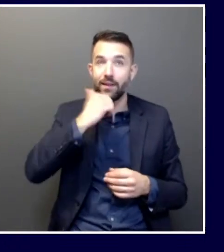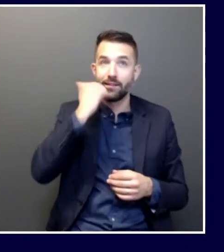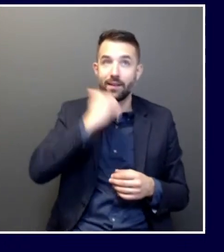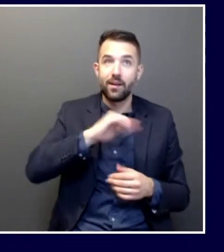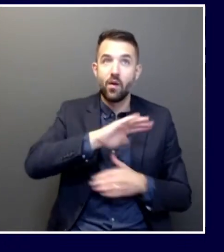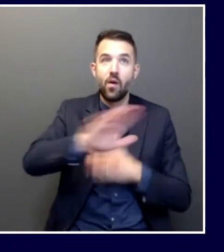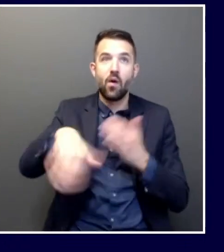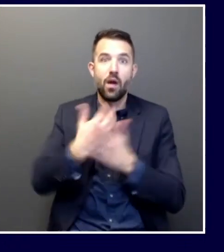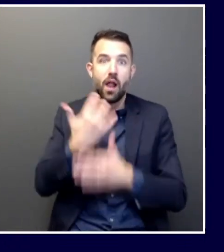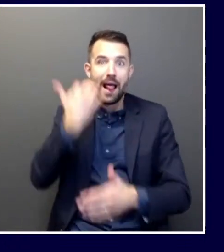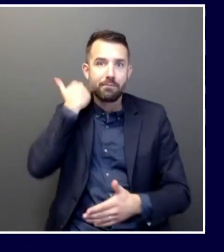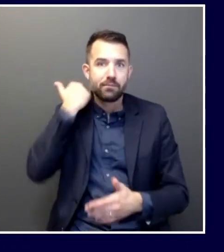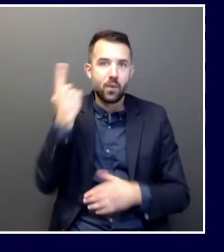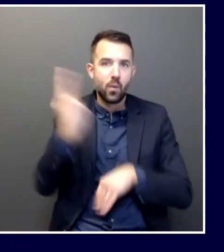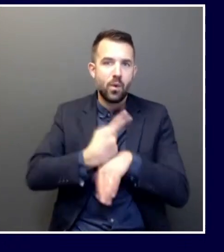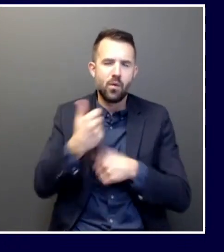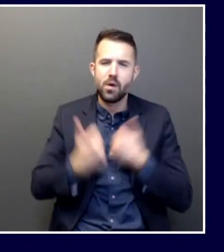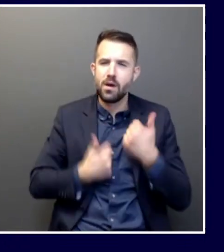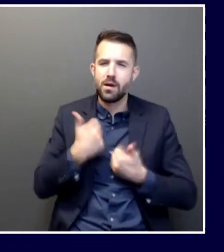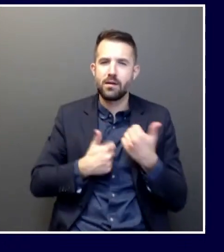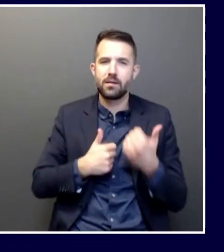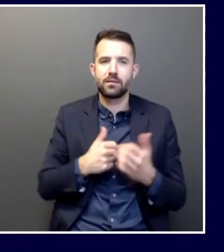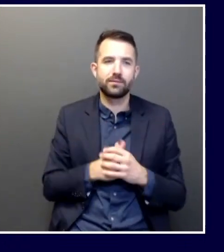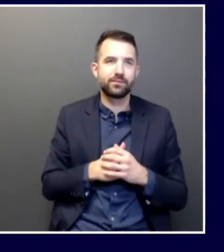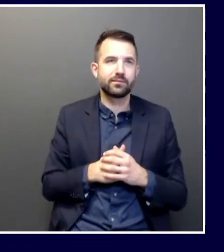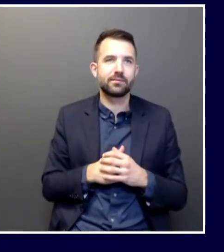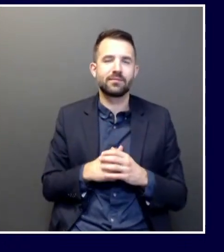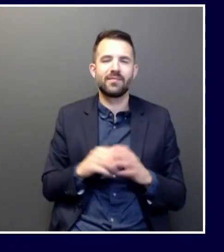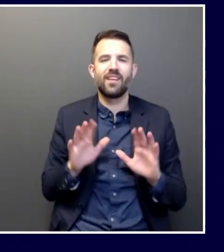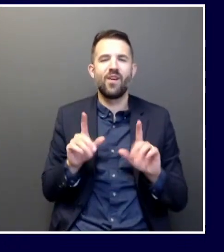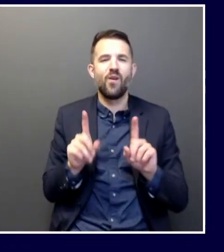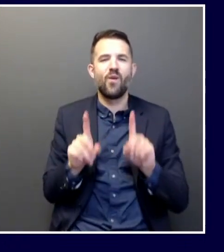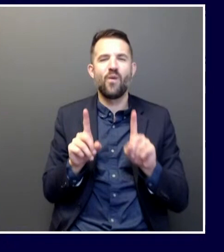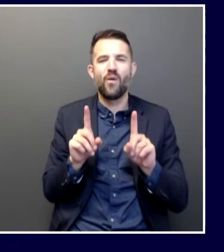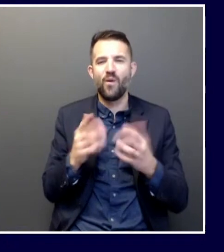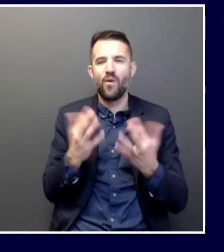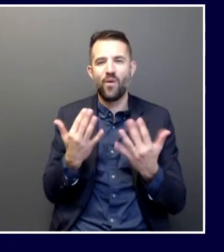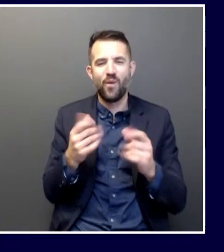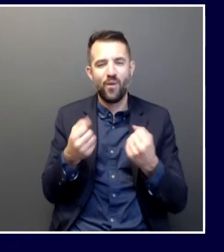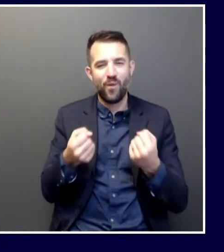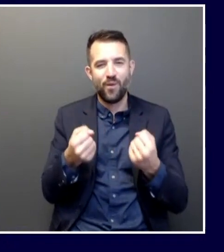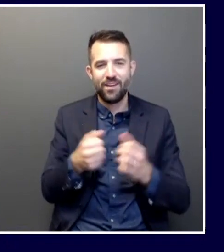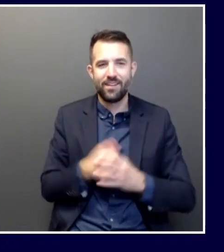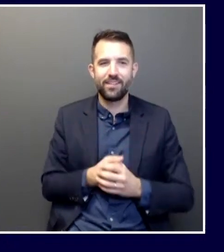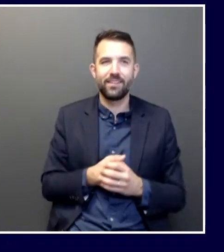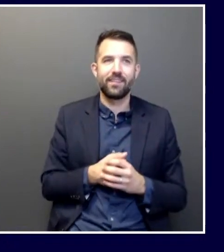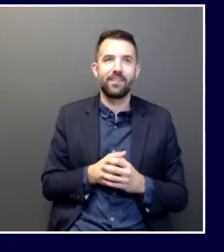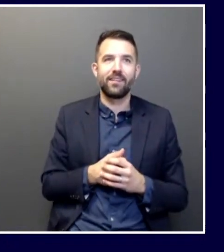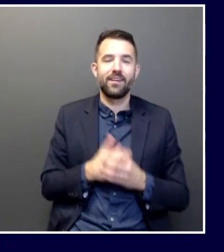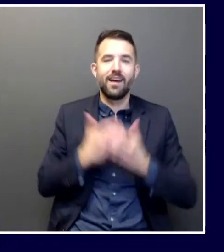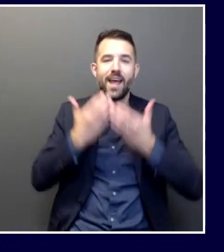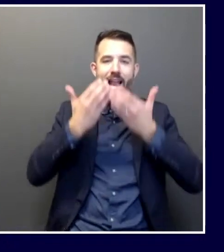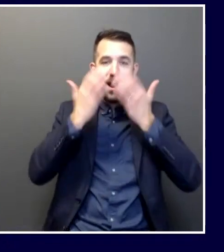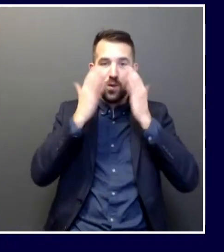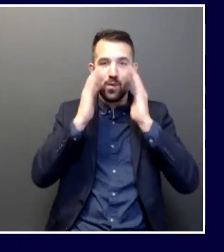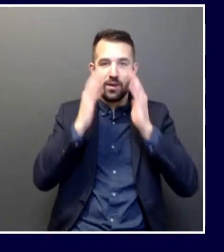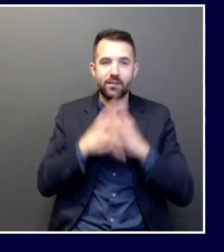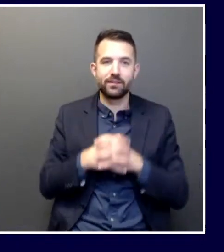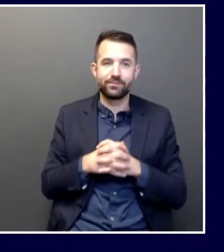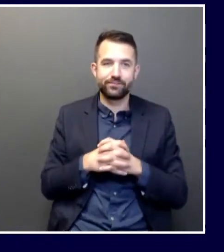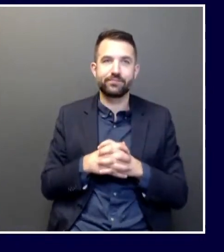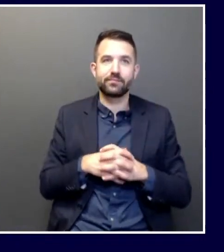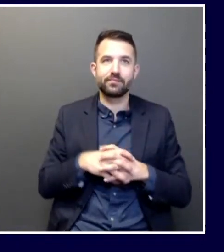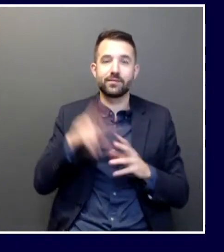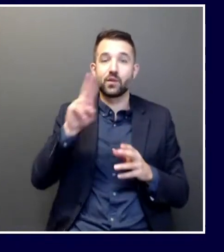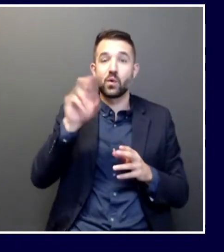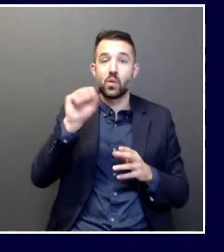Brian. We'll get to that one in a minute. So here's the bottom line with Halloween. And the US CDC, to